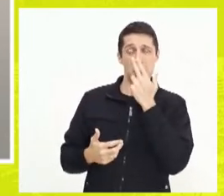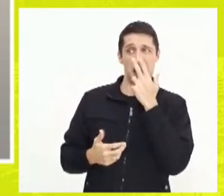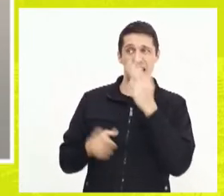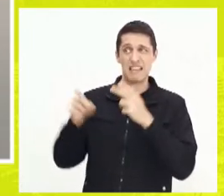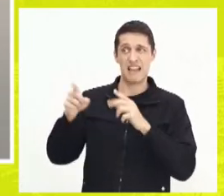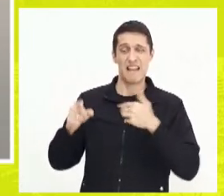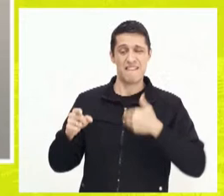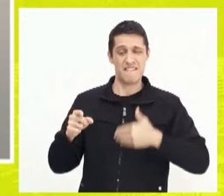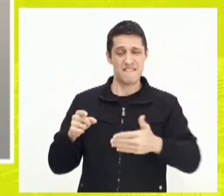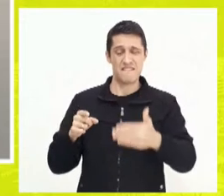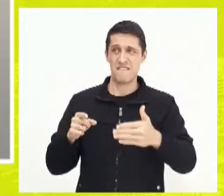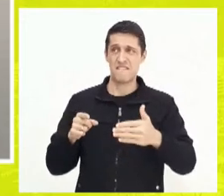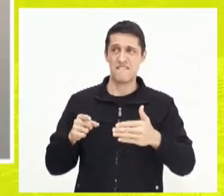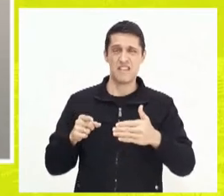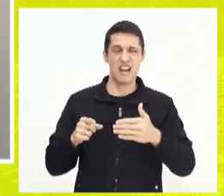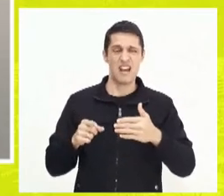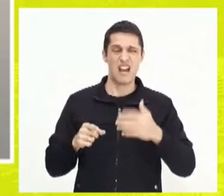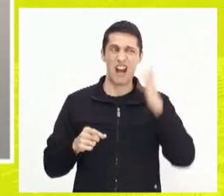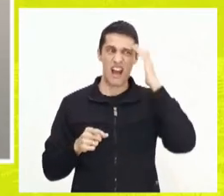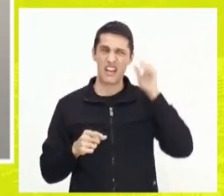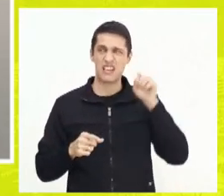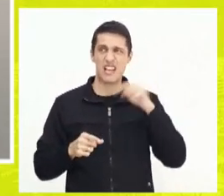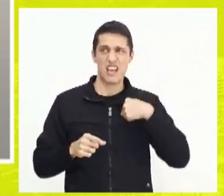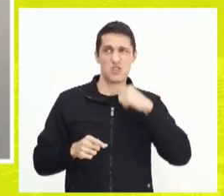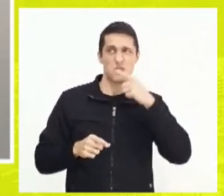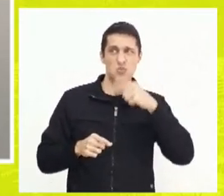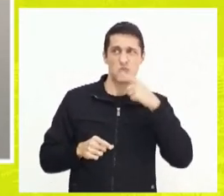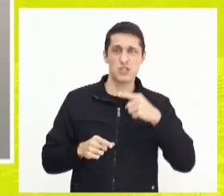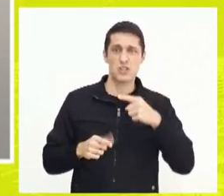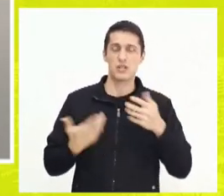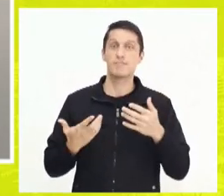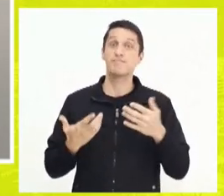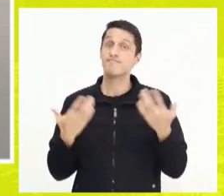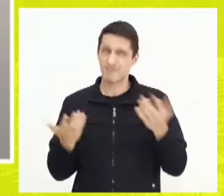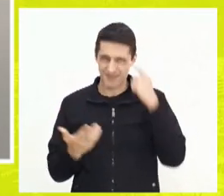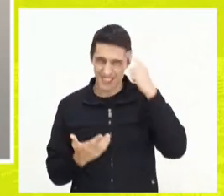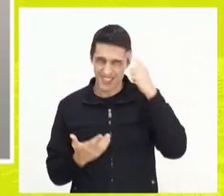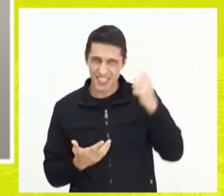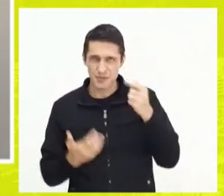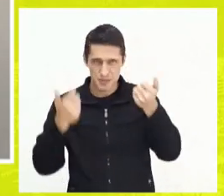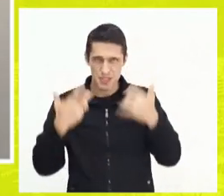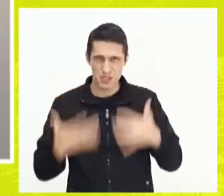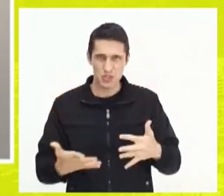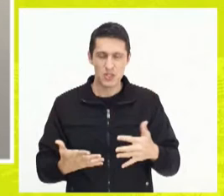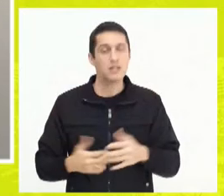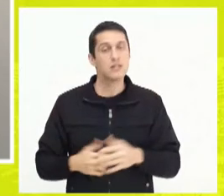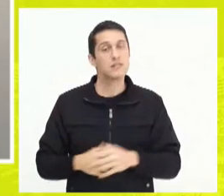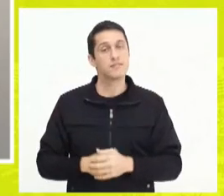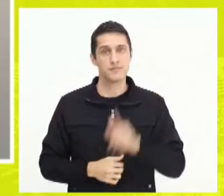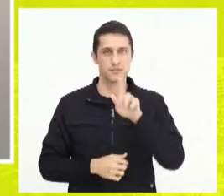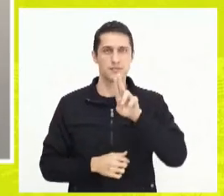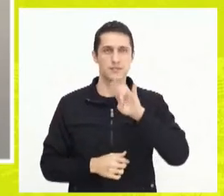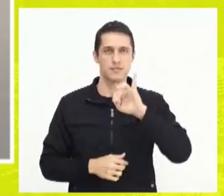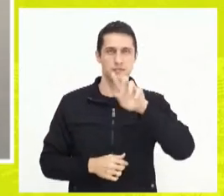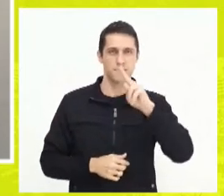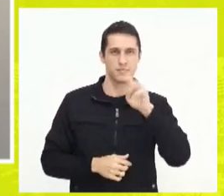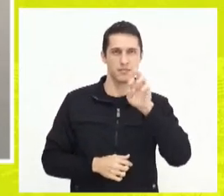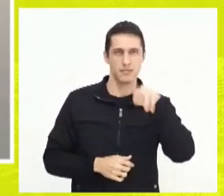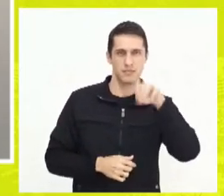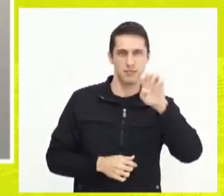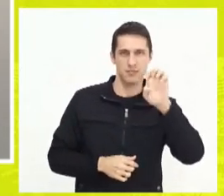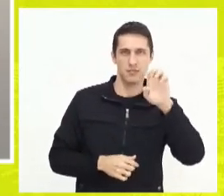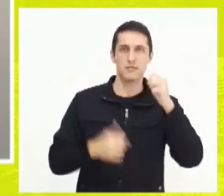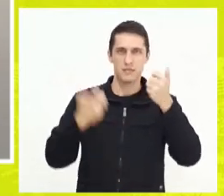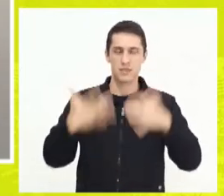this i talk as a woman a lot of times a woman wants to work more just to run